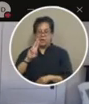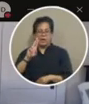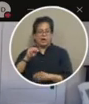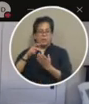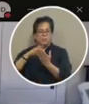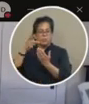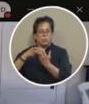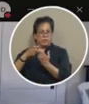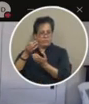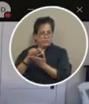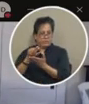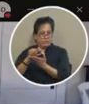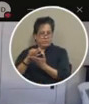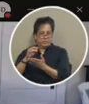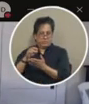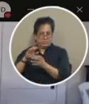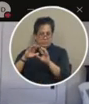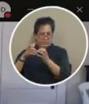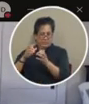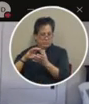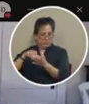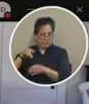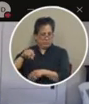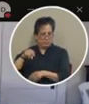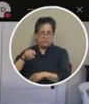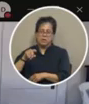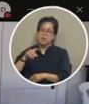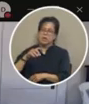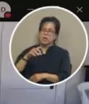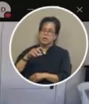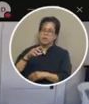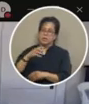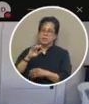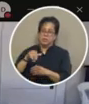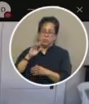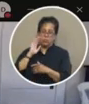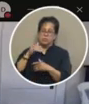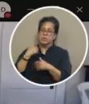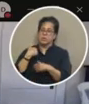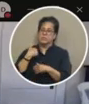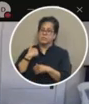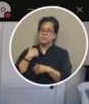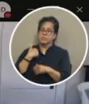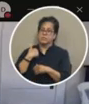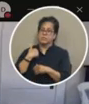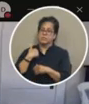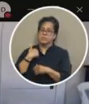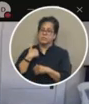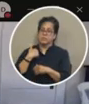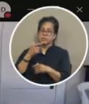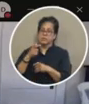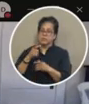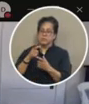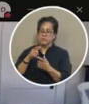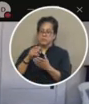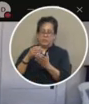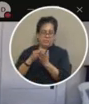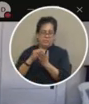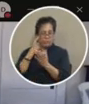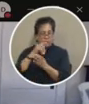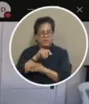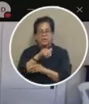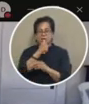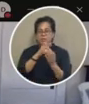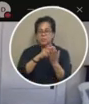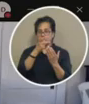unprogrammed funds source, and what that does is it creates a contingency for other